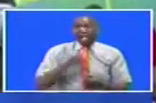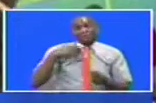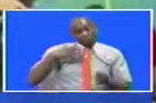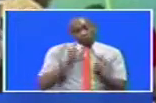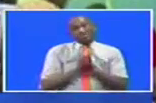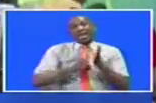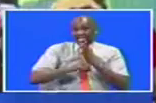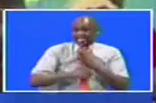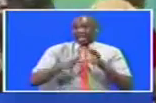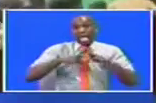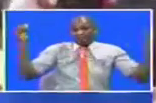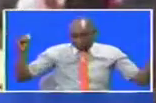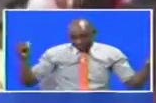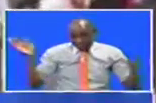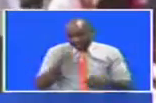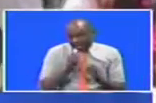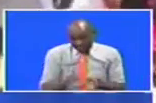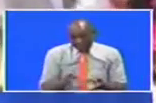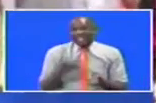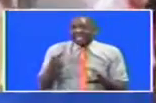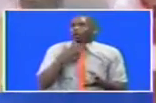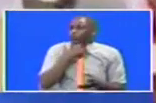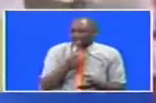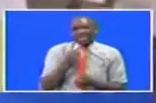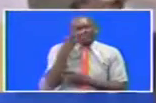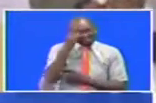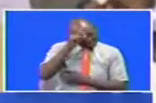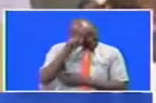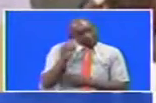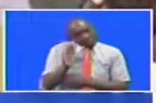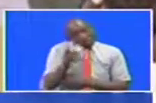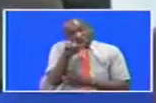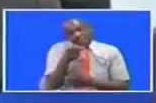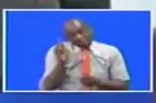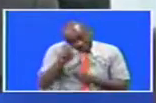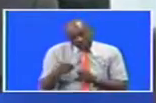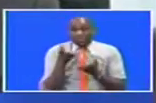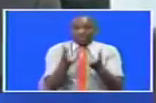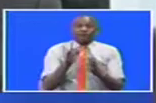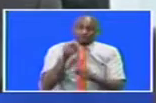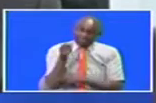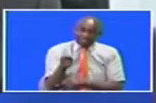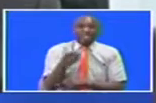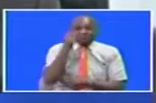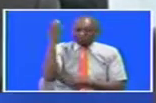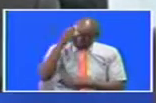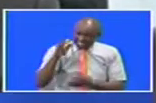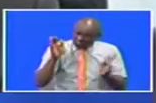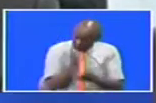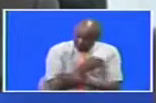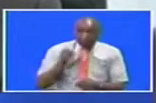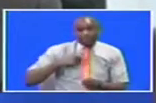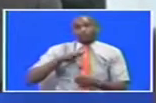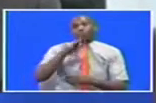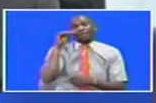have vanished. The hospital is now seeking to recover half a billion shillings in debt through a 50% waiver of medical bills that date back from